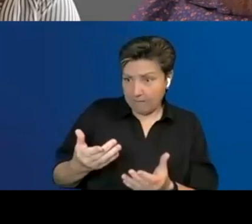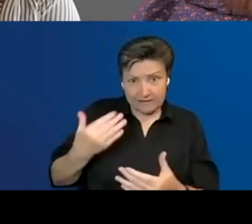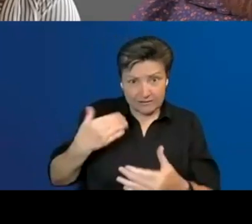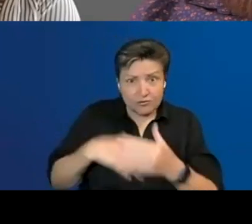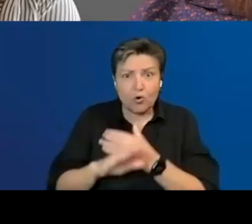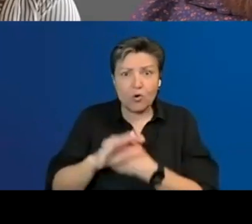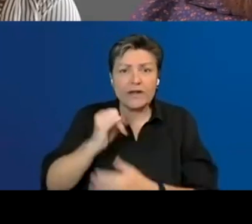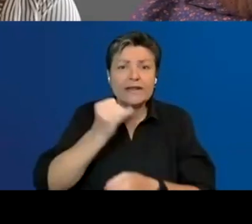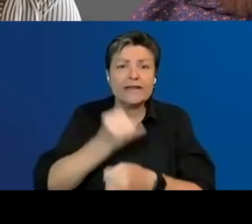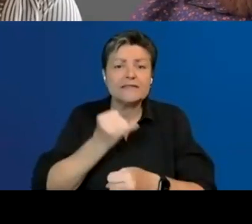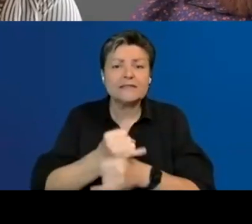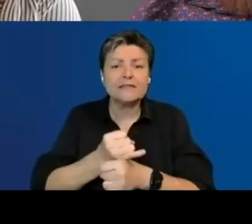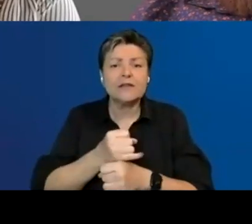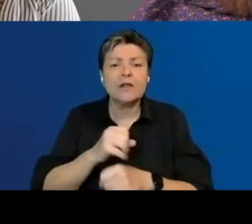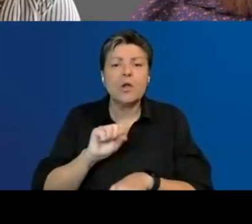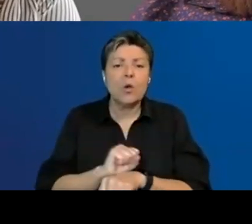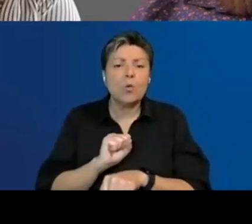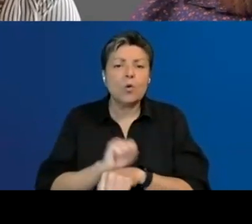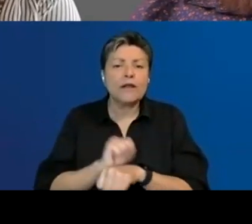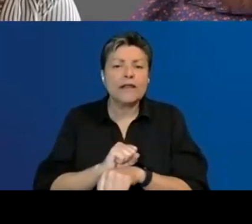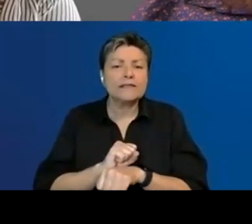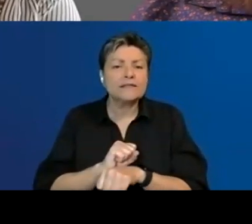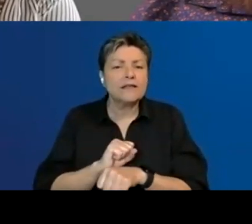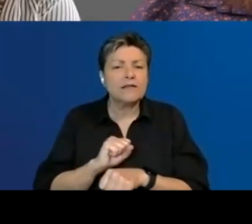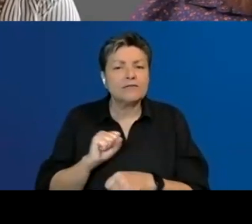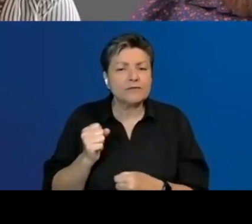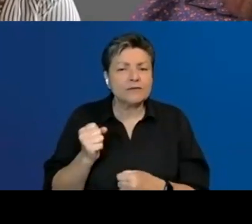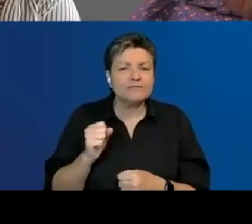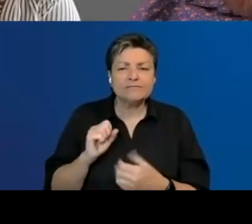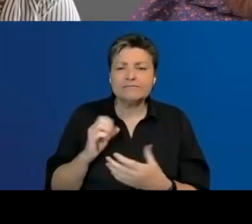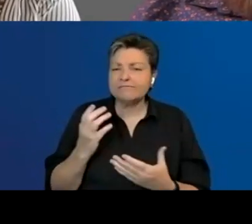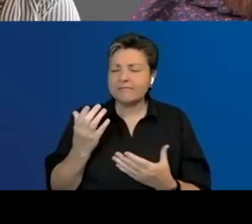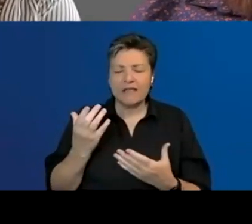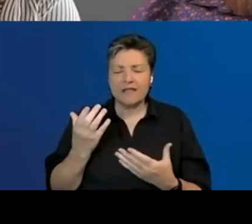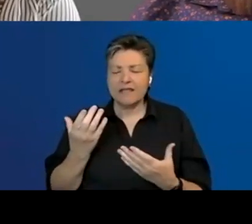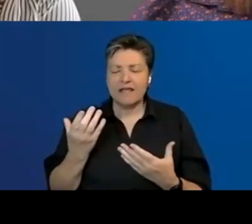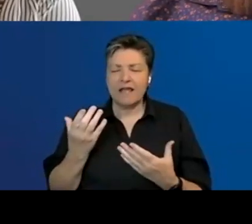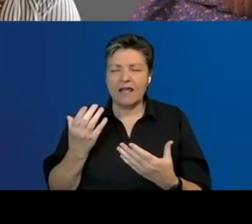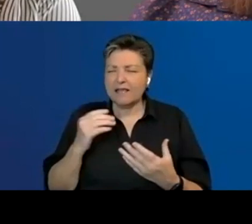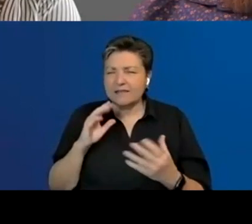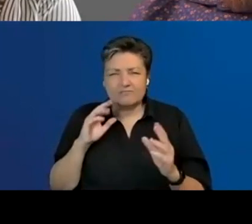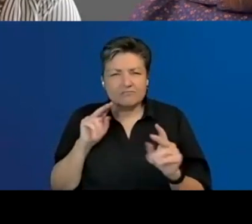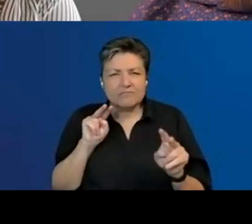in ethnomusicology, and I got to interview some incredible scholars